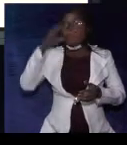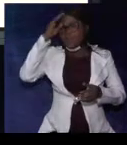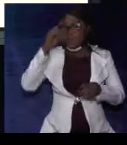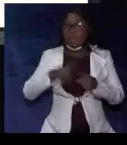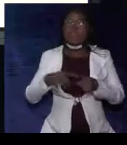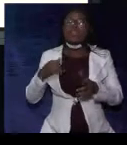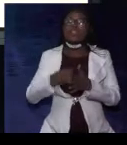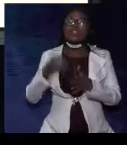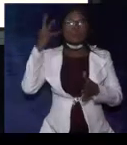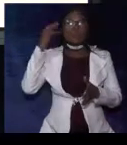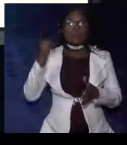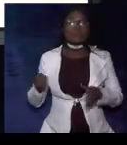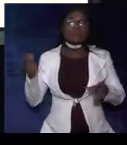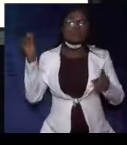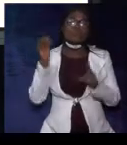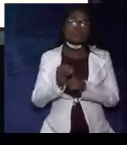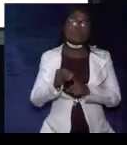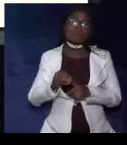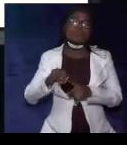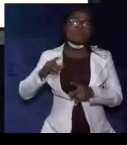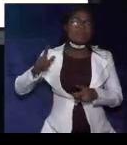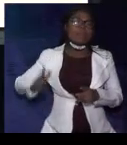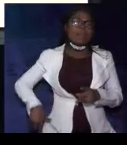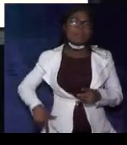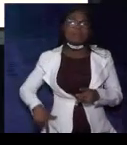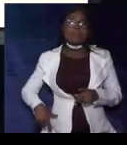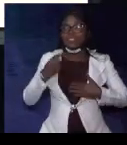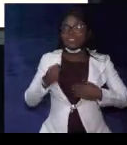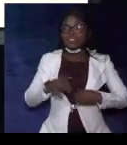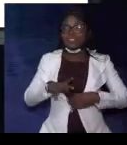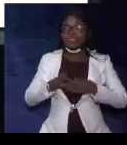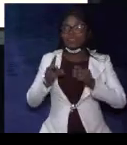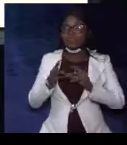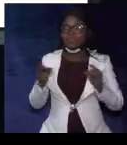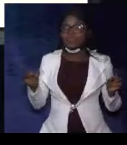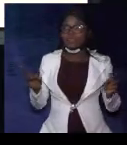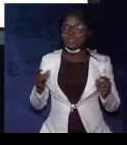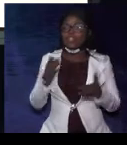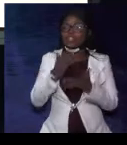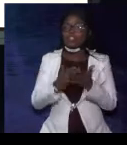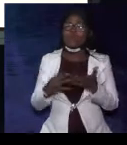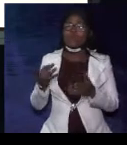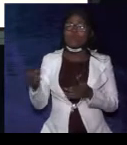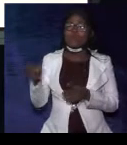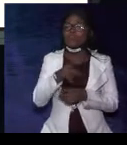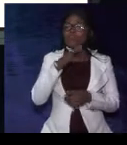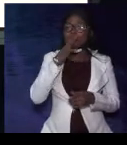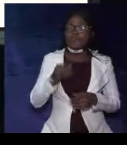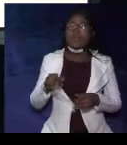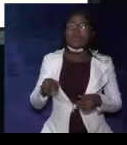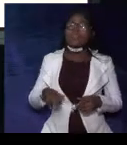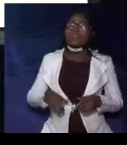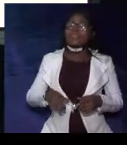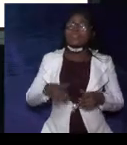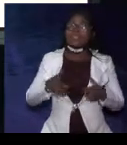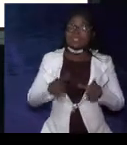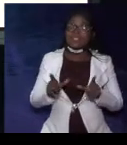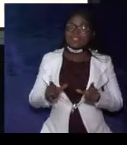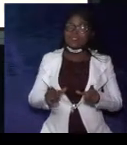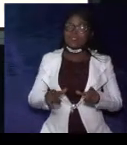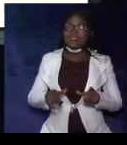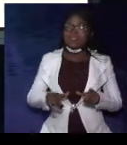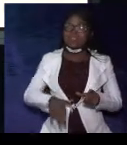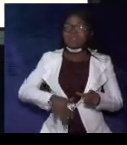late. Did you enjoy that story? Oh, some of you are still feeling sad